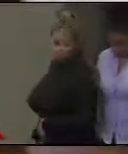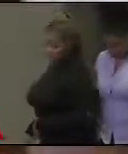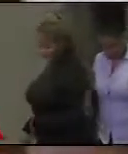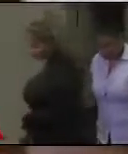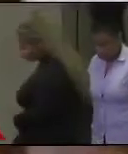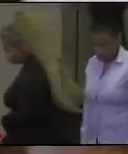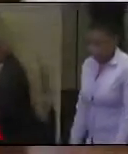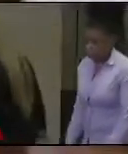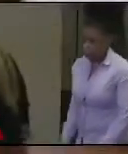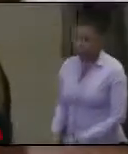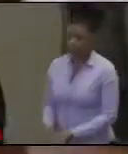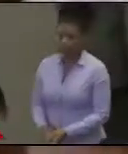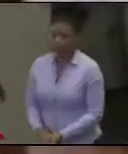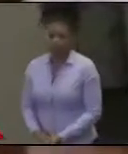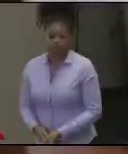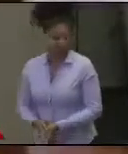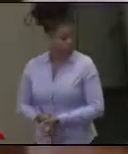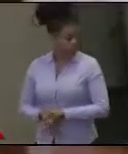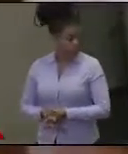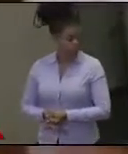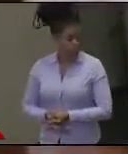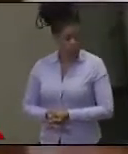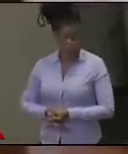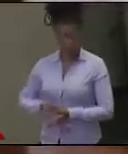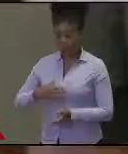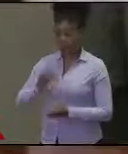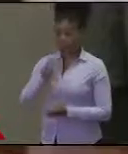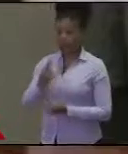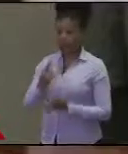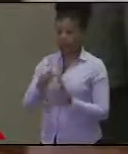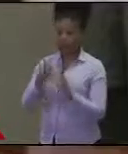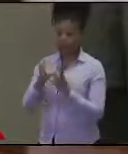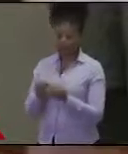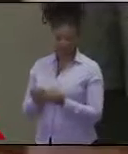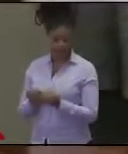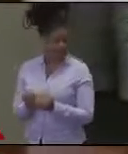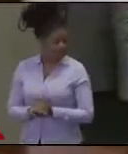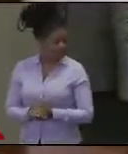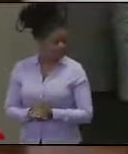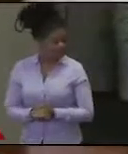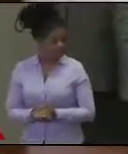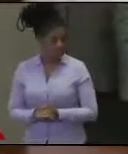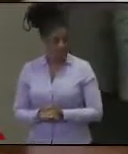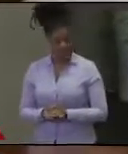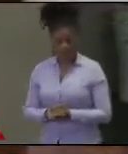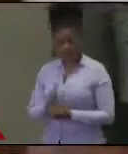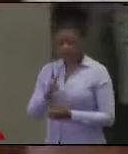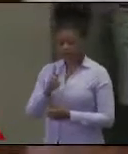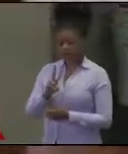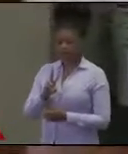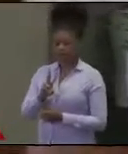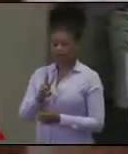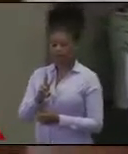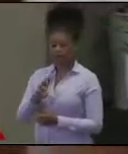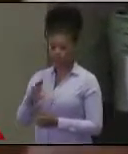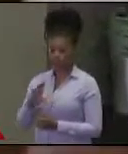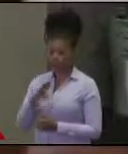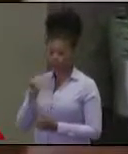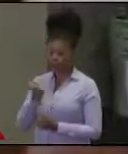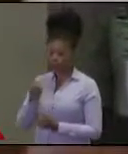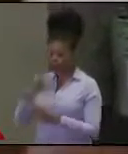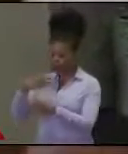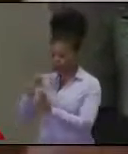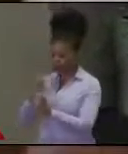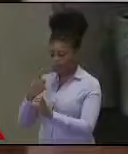you probably fell short. You should have said everything as a Vice Chancellor, not only focusing